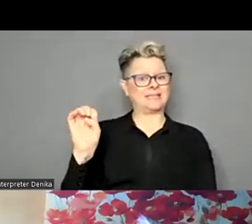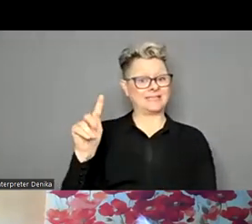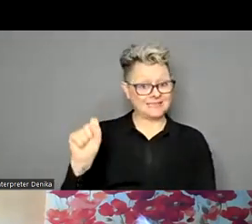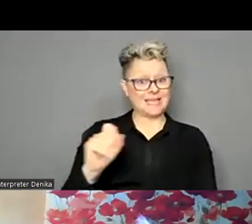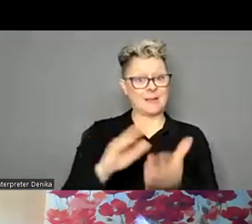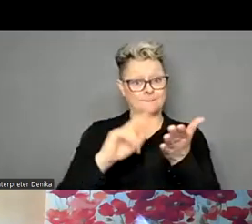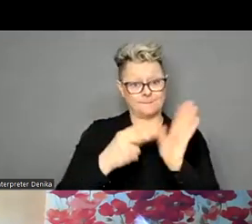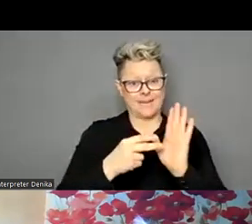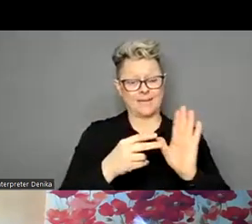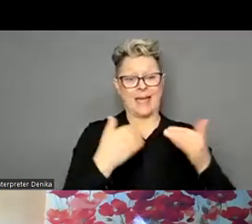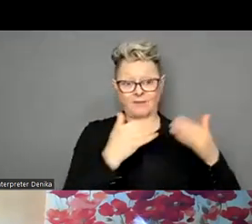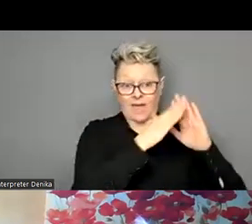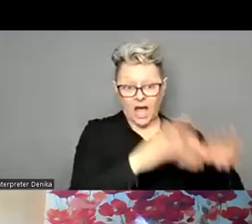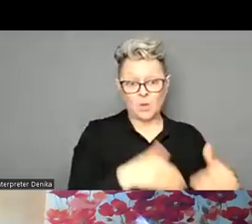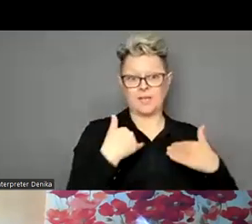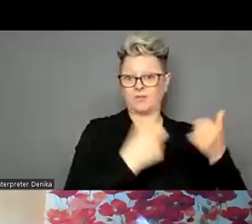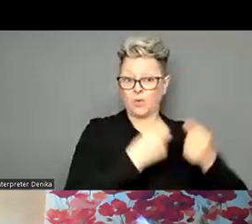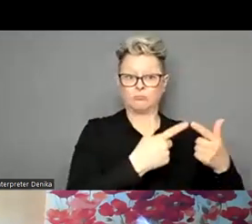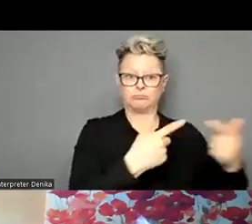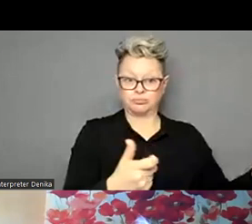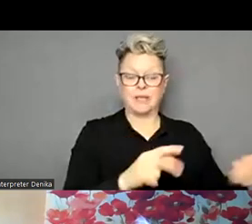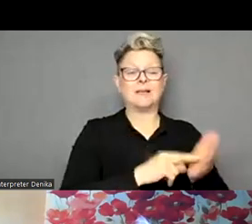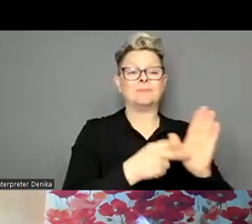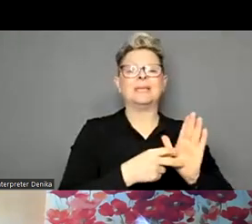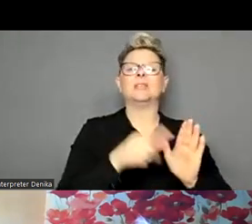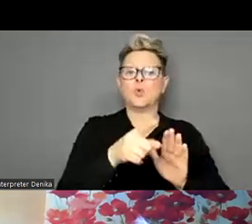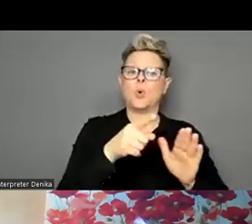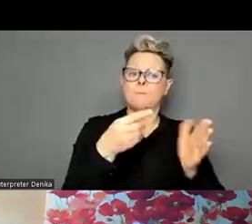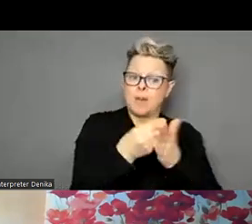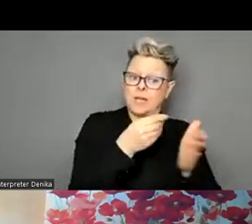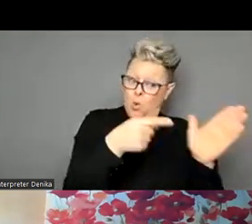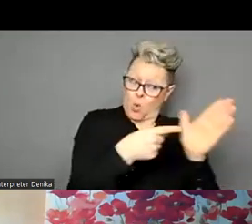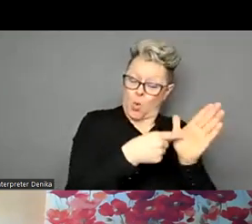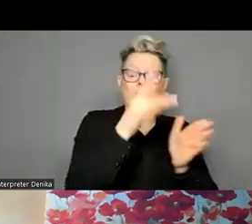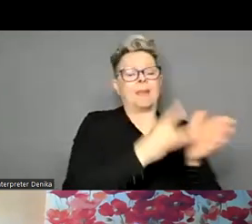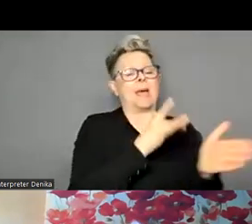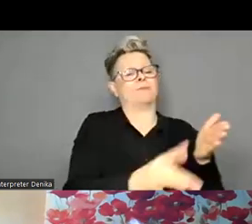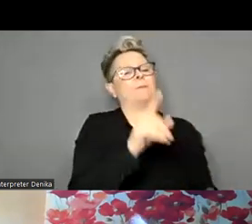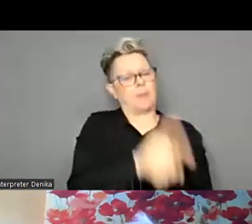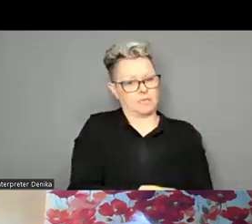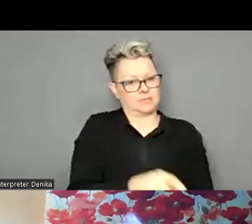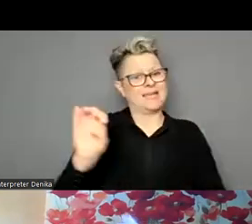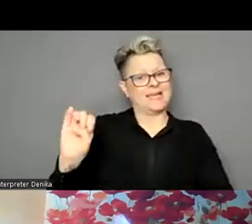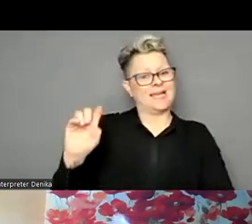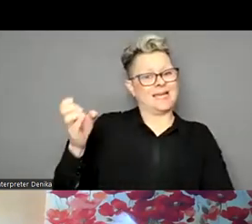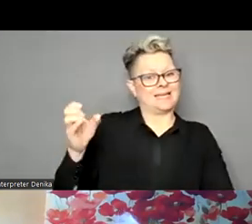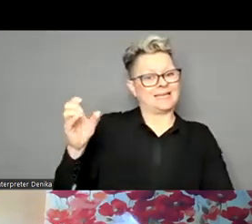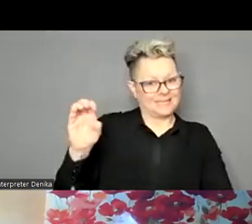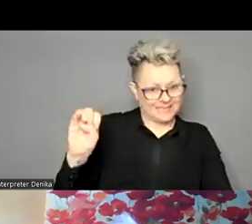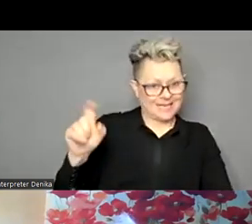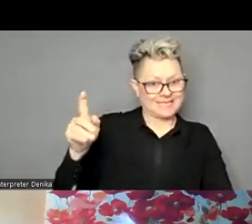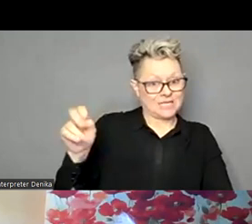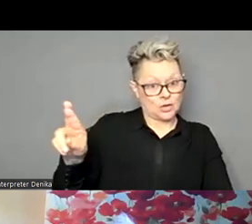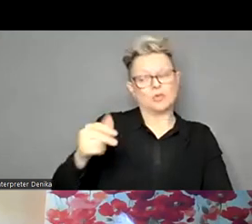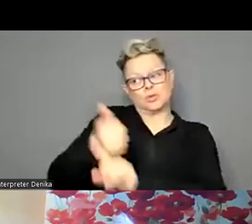are supposed to be validly paid. So it would be up to your executor to deal with that